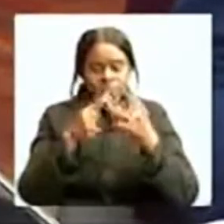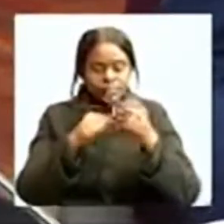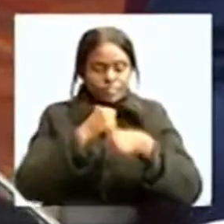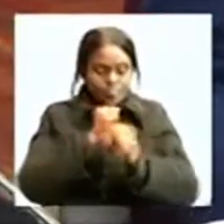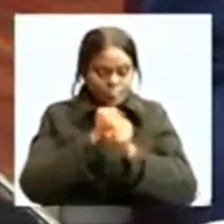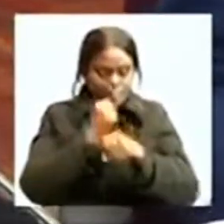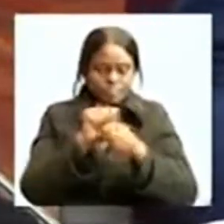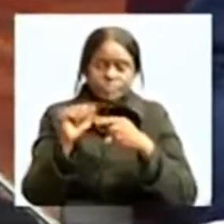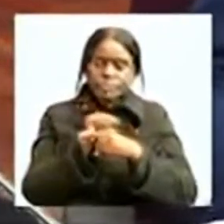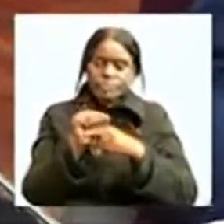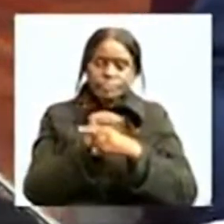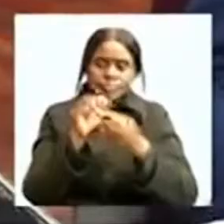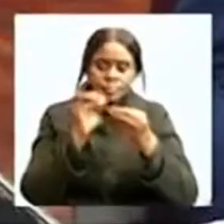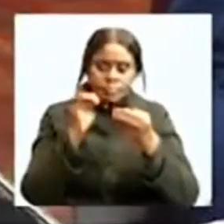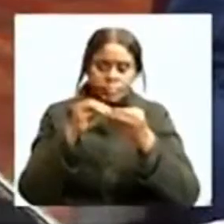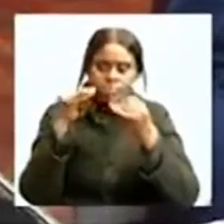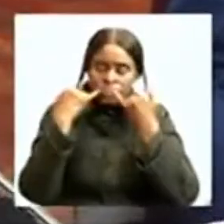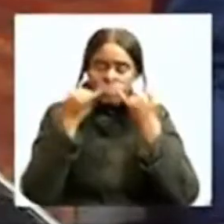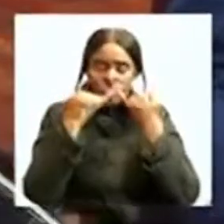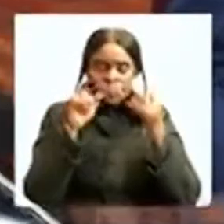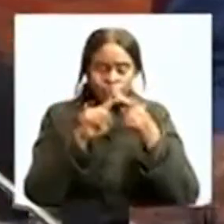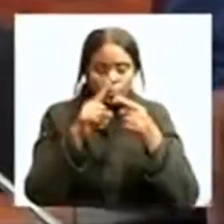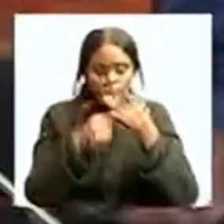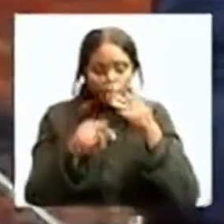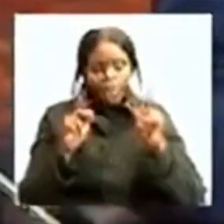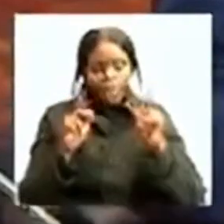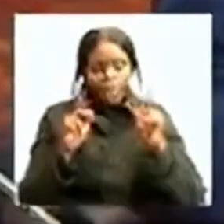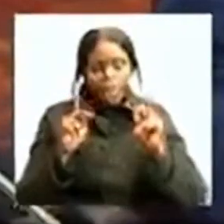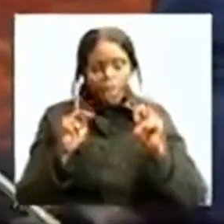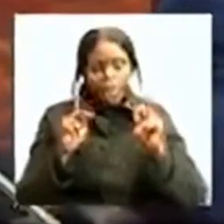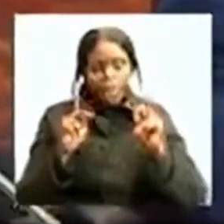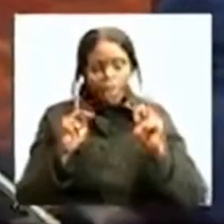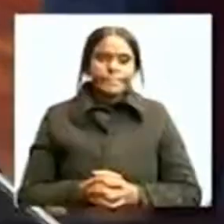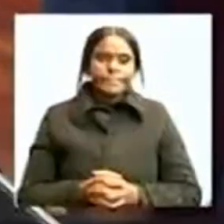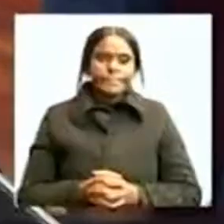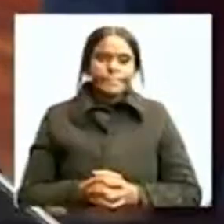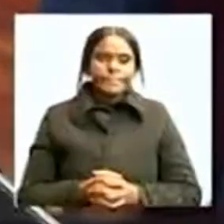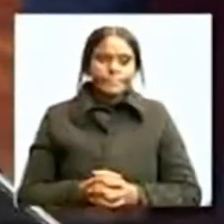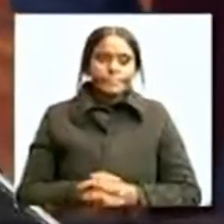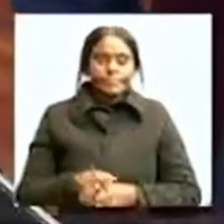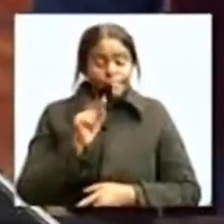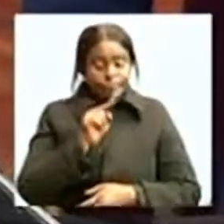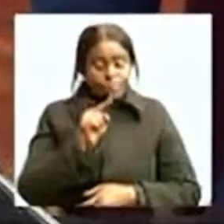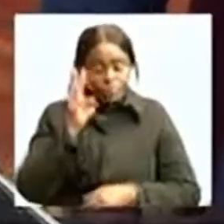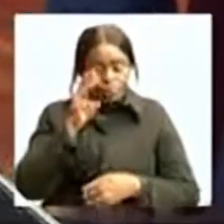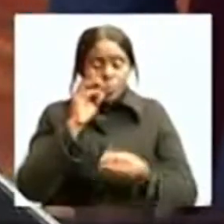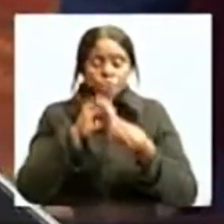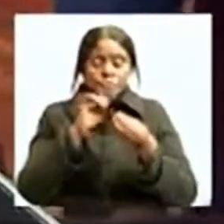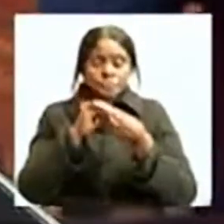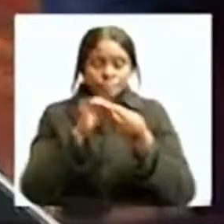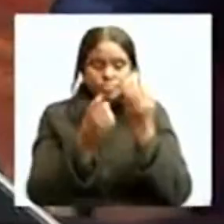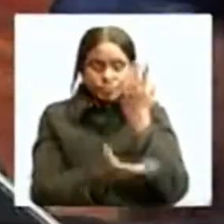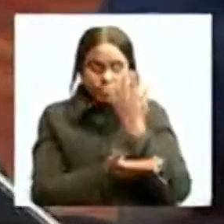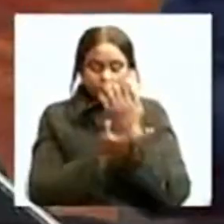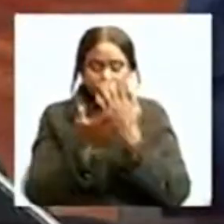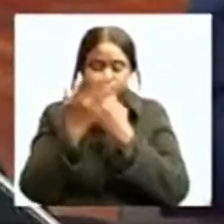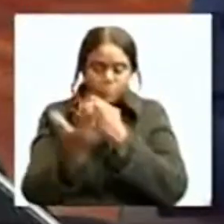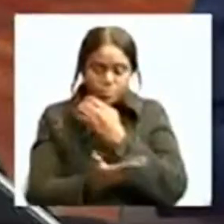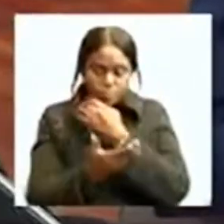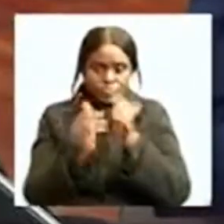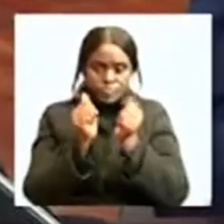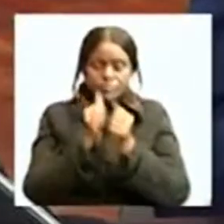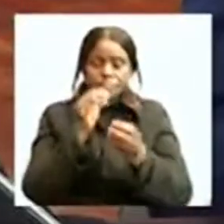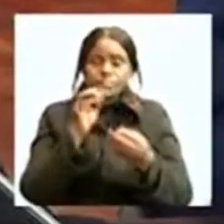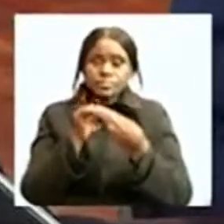enhance capacity of data entry personnel. This will further enhance through the introduction, through